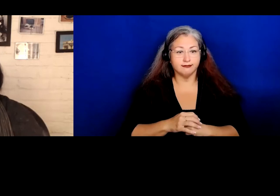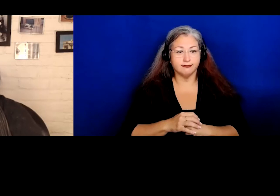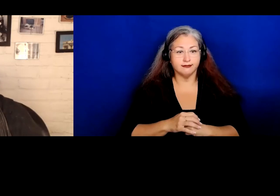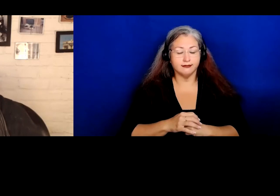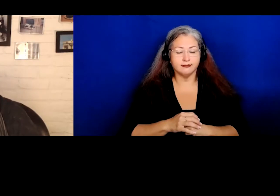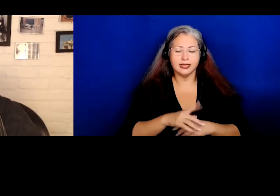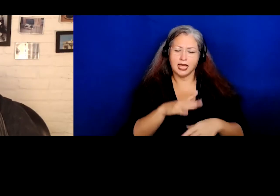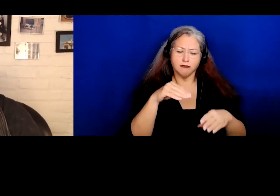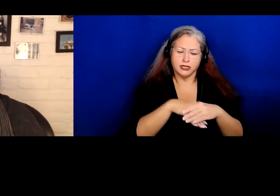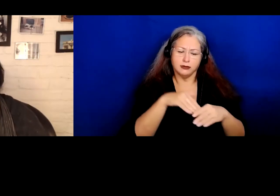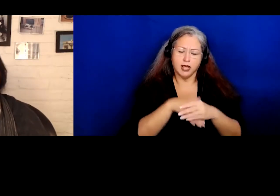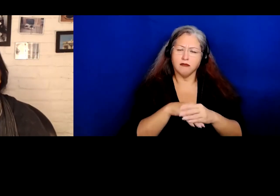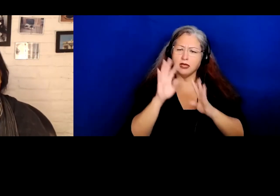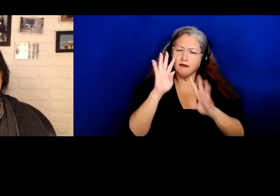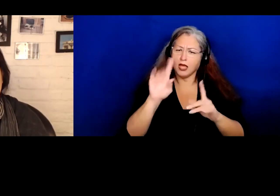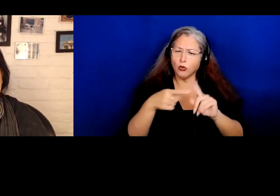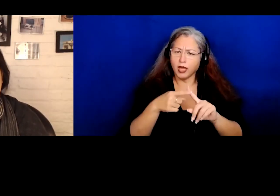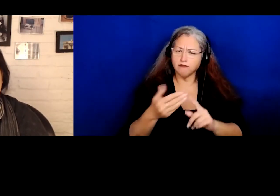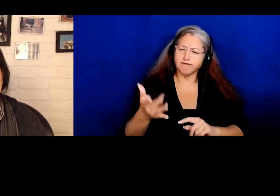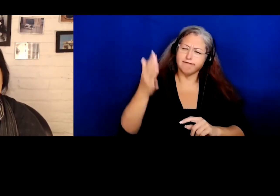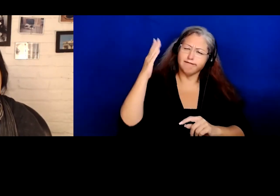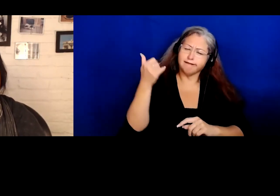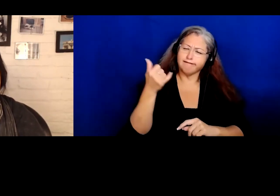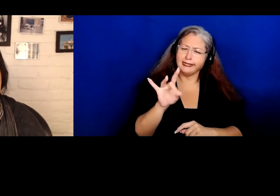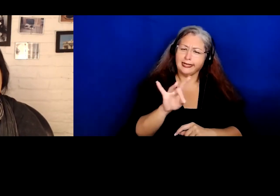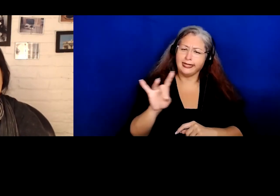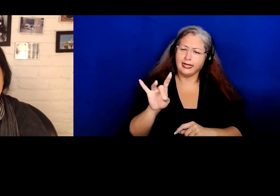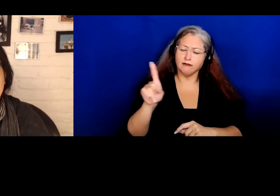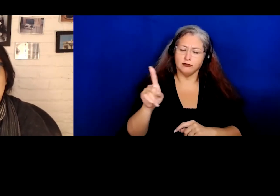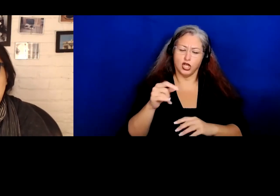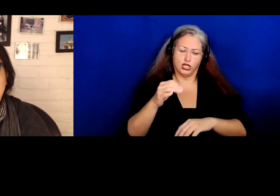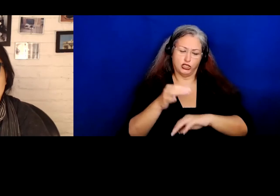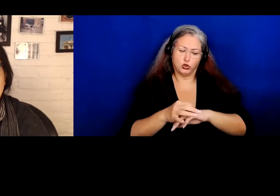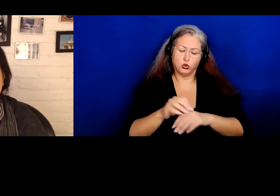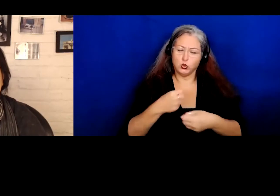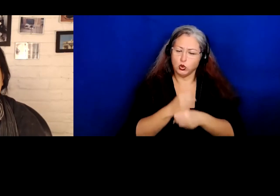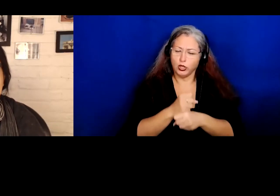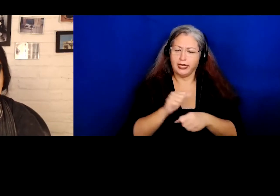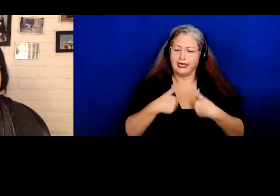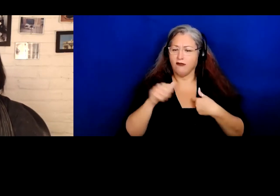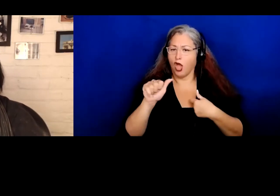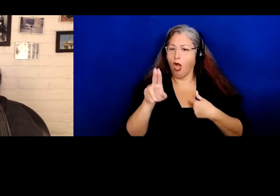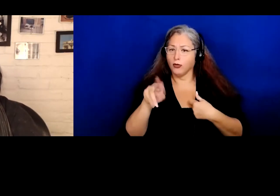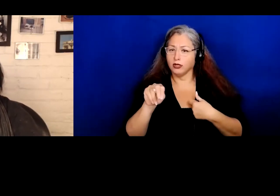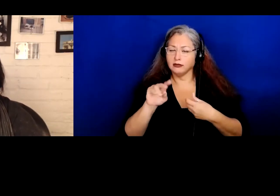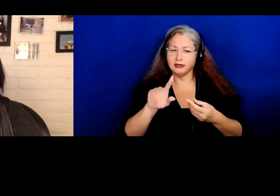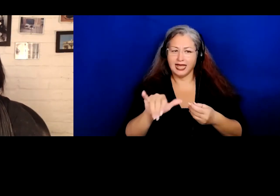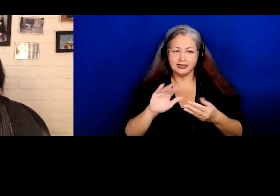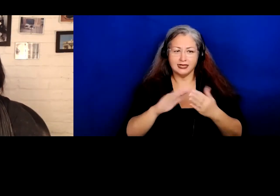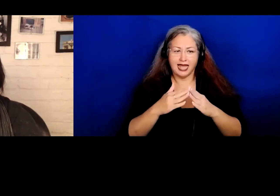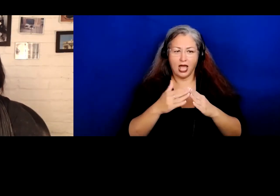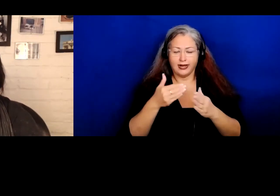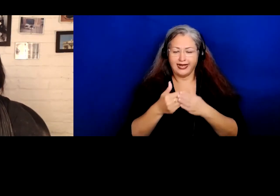The punch clock was invented in 1888 by a jeweler who lived in Auburn, a town off the tip of the